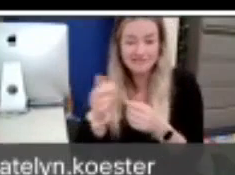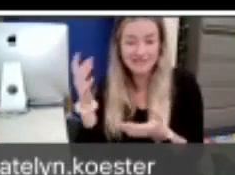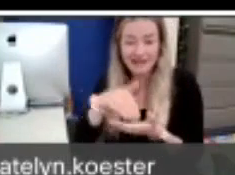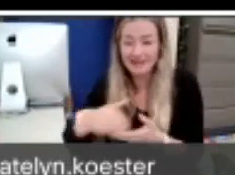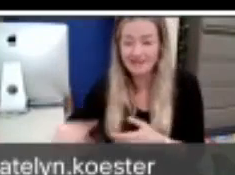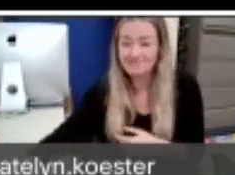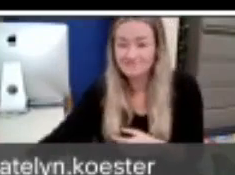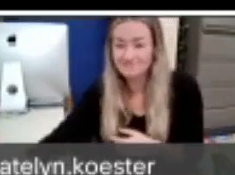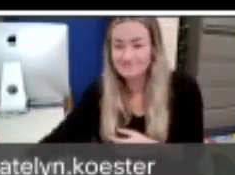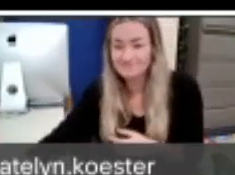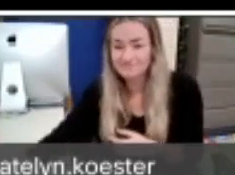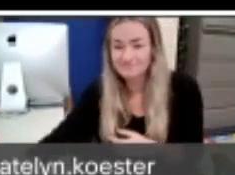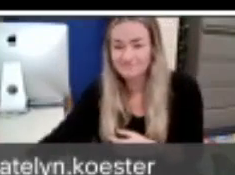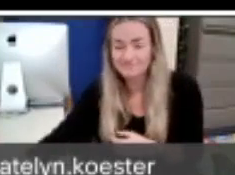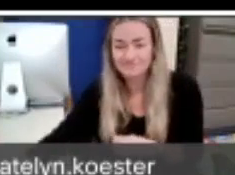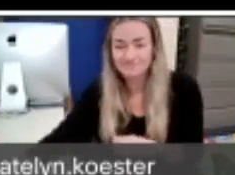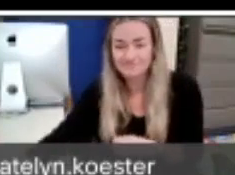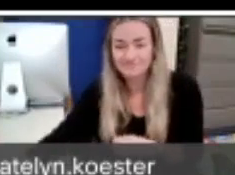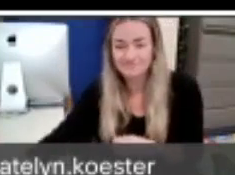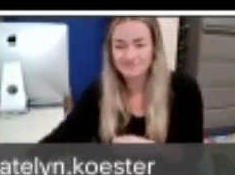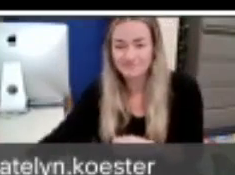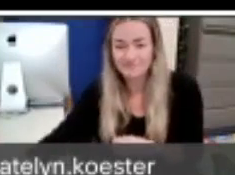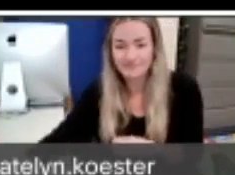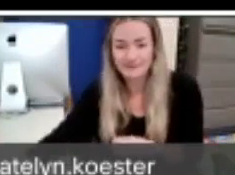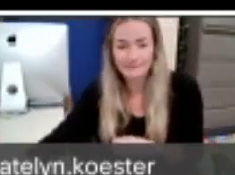Do you want to review or practice?